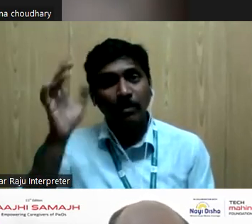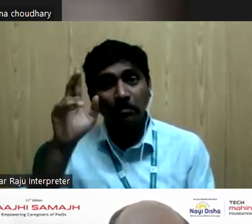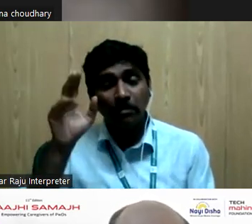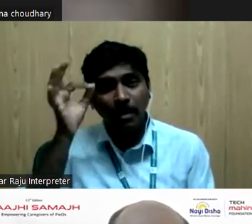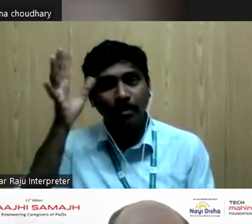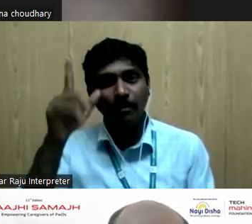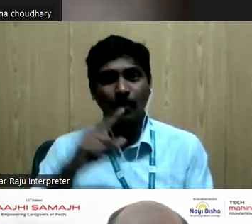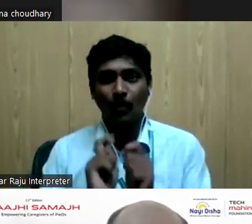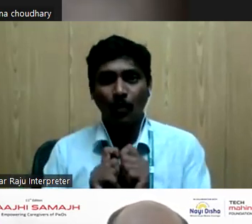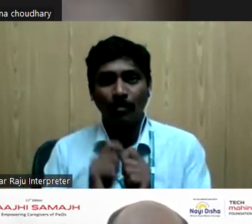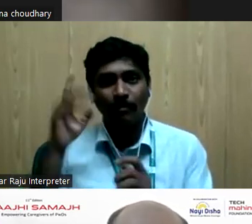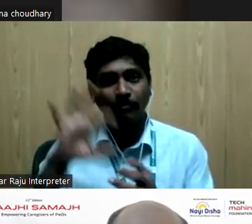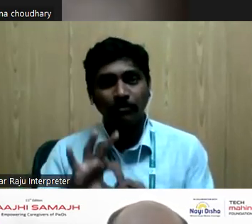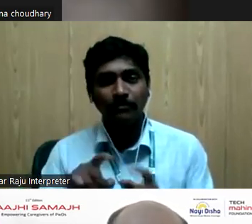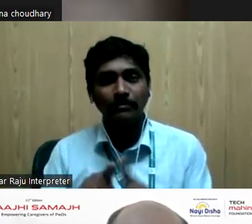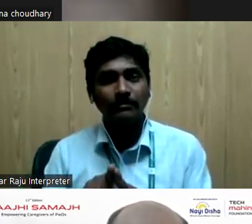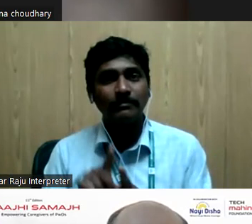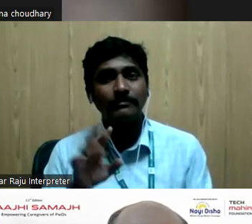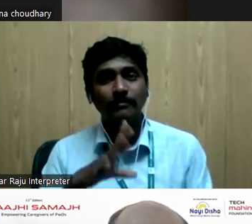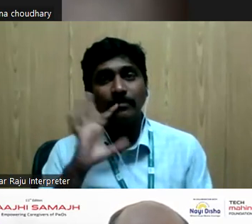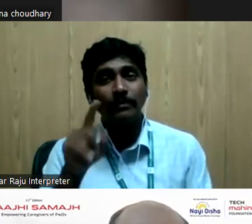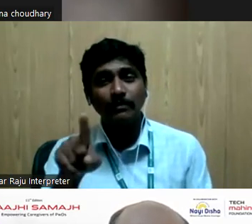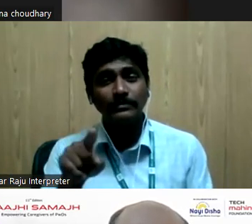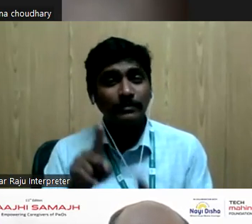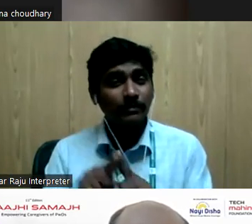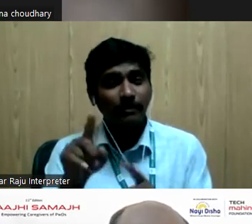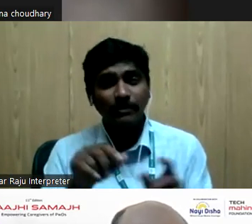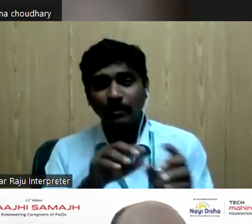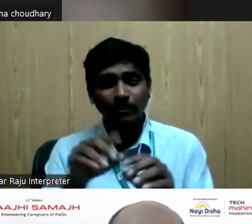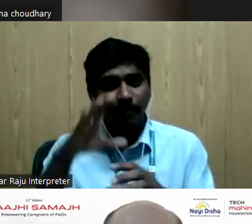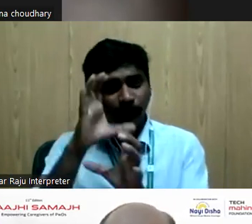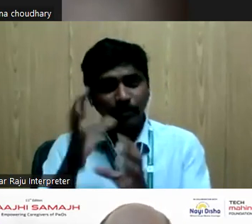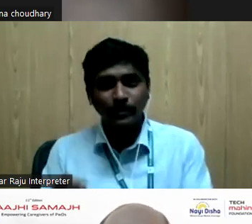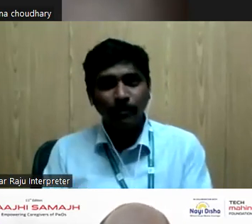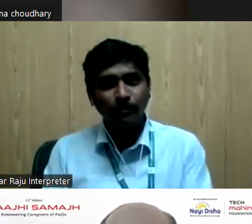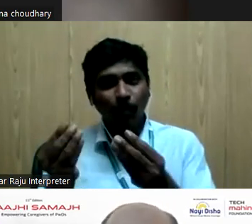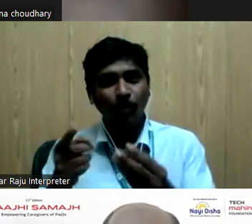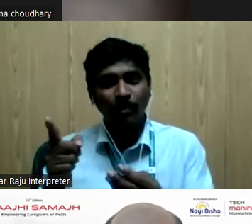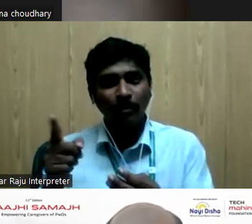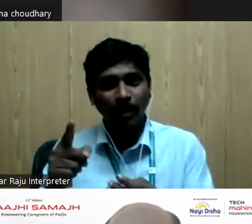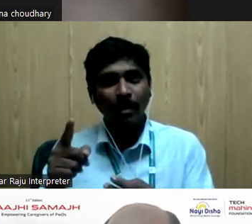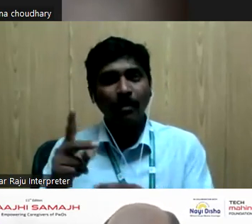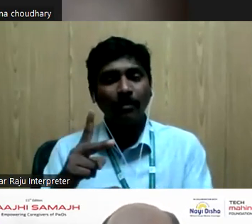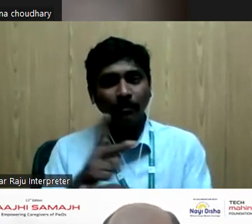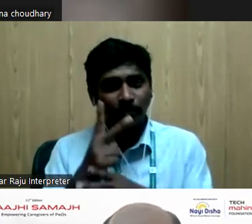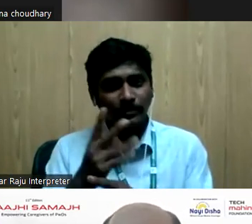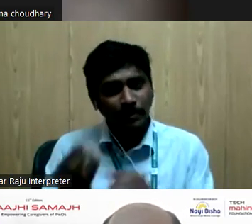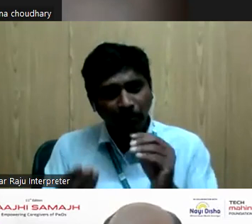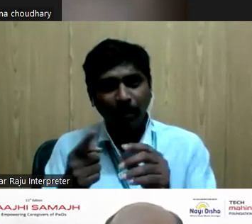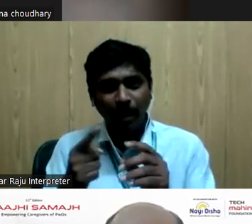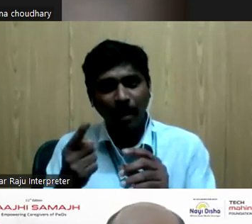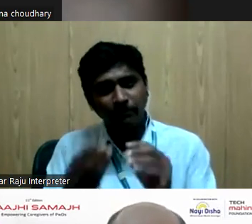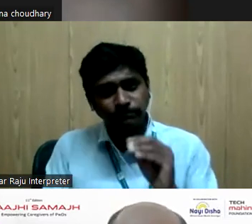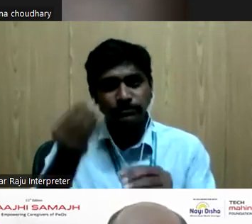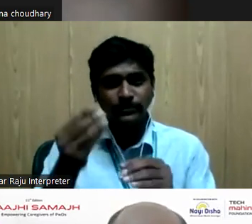an area where I think we need to really shift the focus, or basically put the additional focus, because I